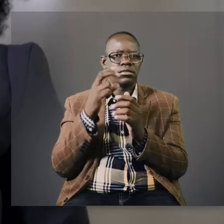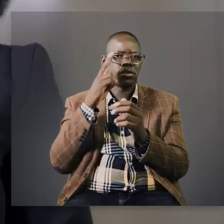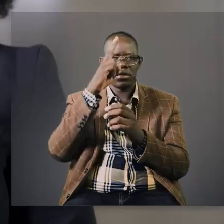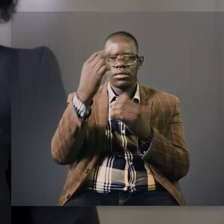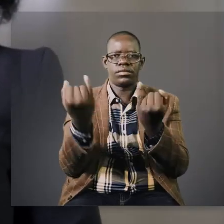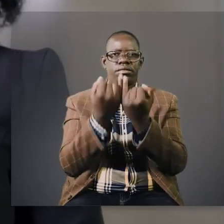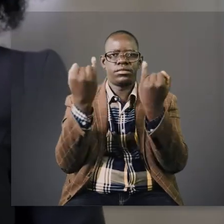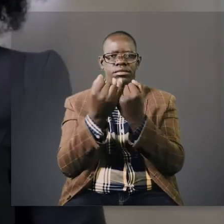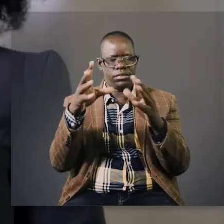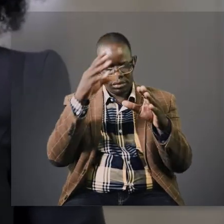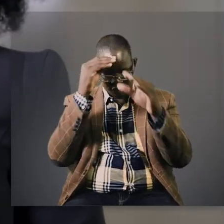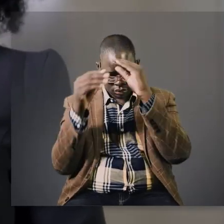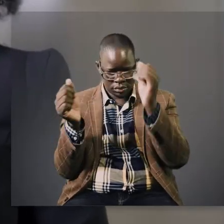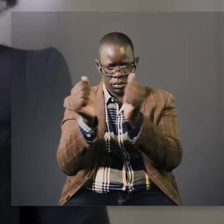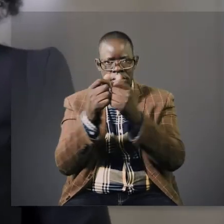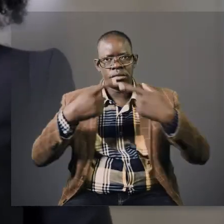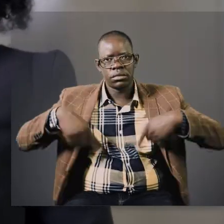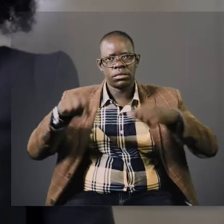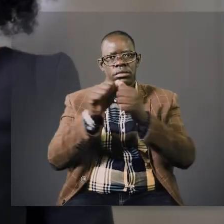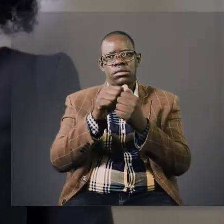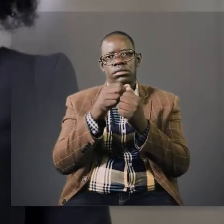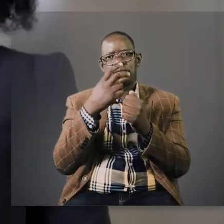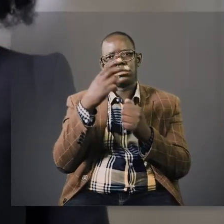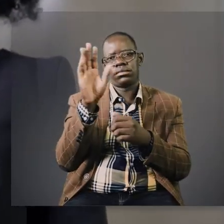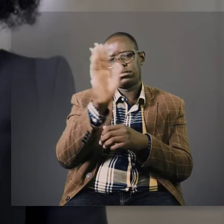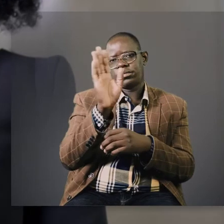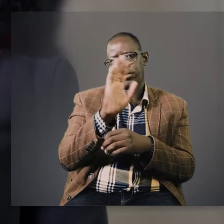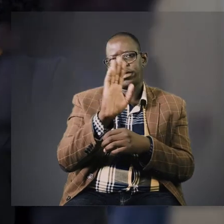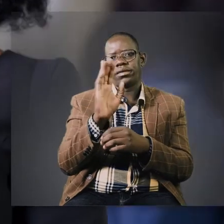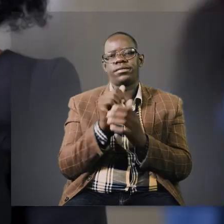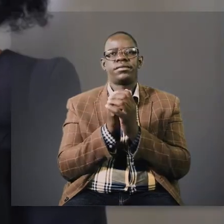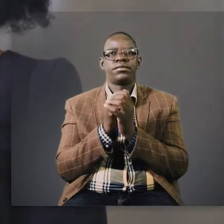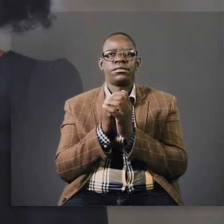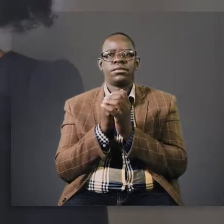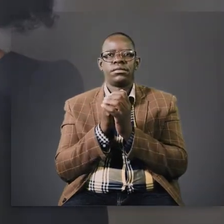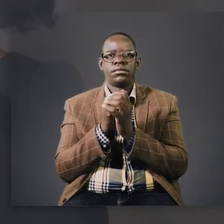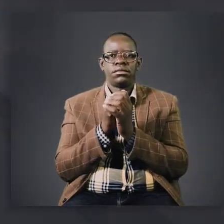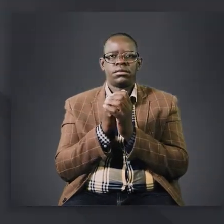enjoyed watching and learning with us. See you again soon. Bye-bye.